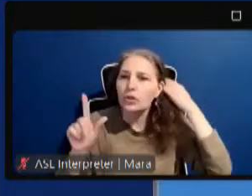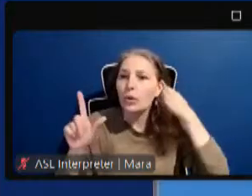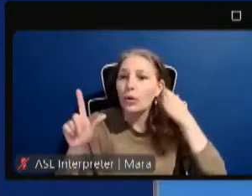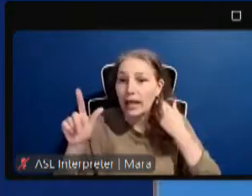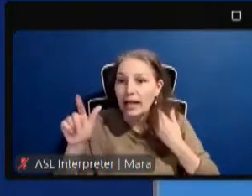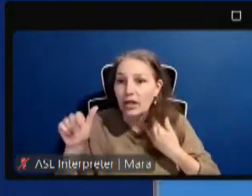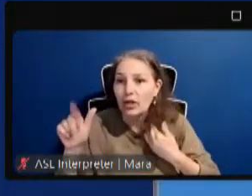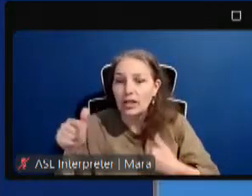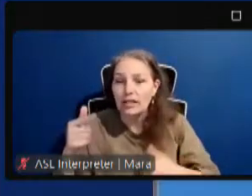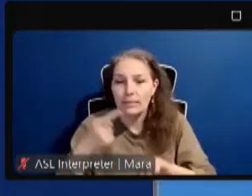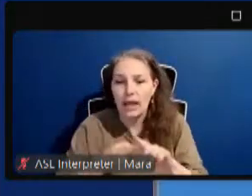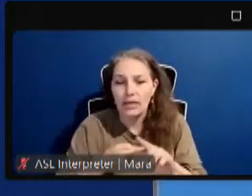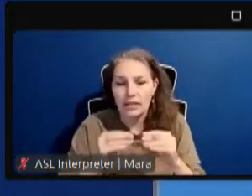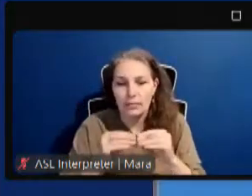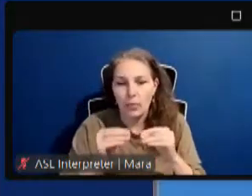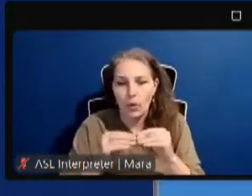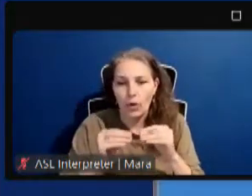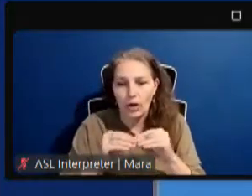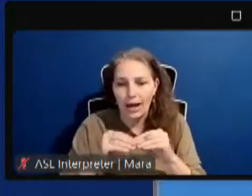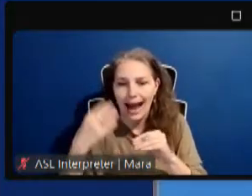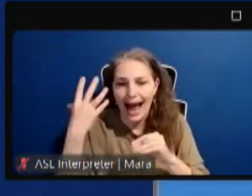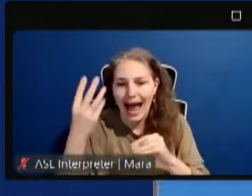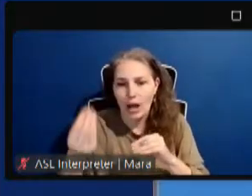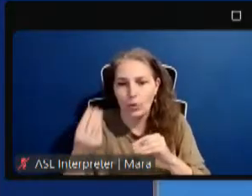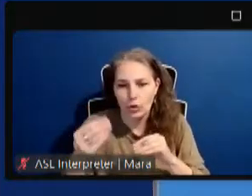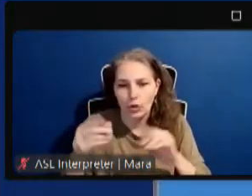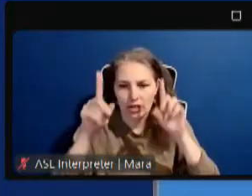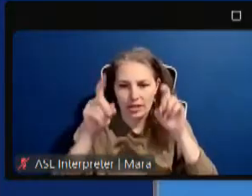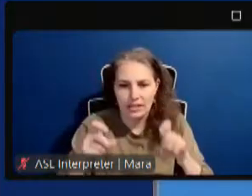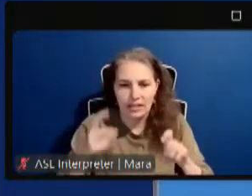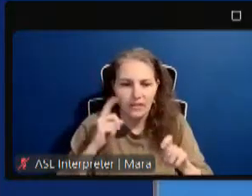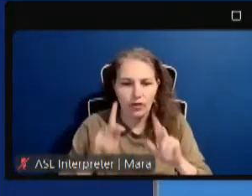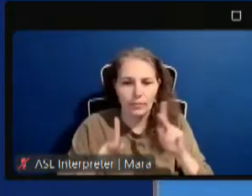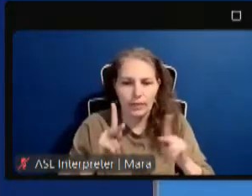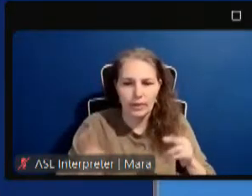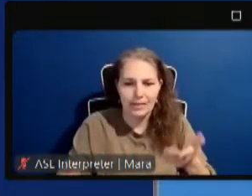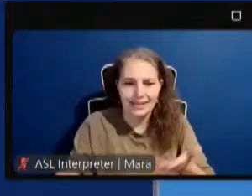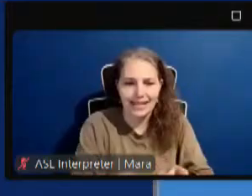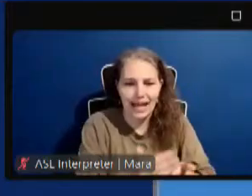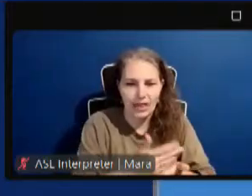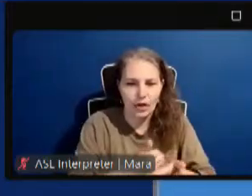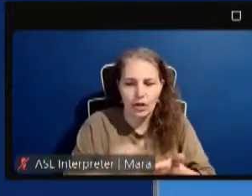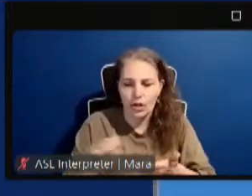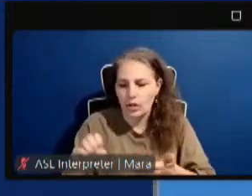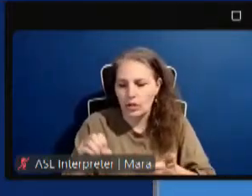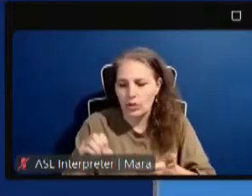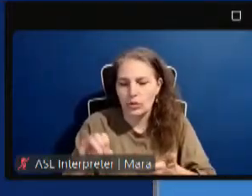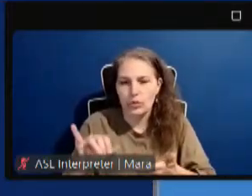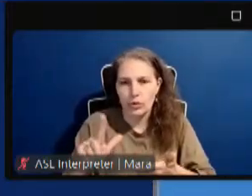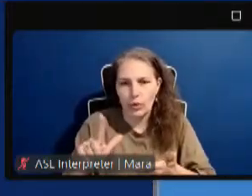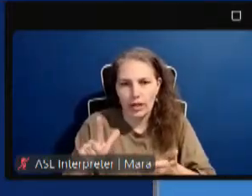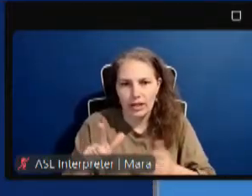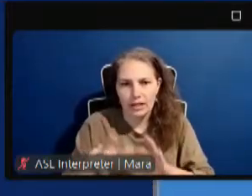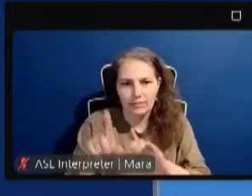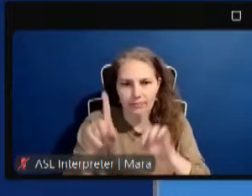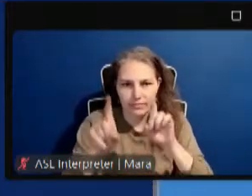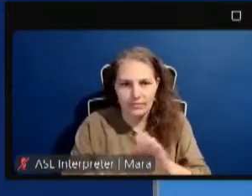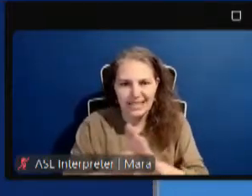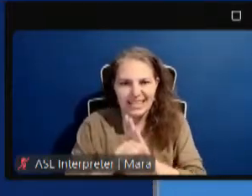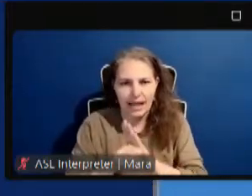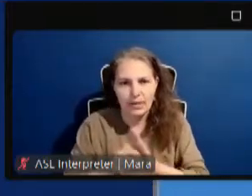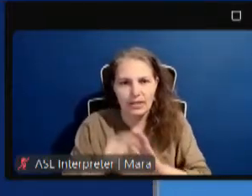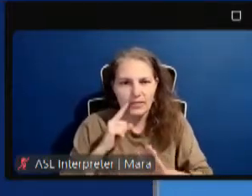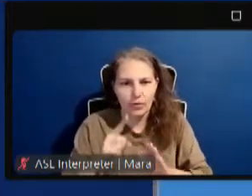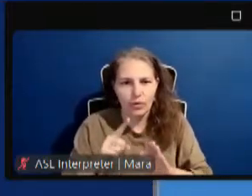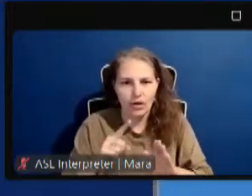to outdoor testing. So folks can gather soil samples and send it into a contracting lab. We do have quite a bit of information on our